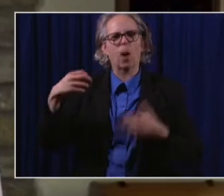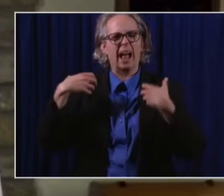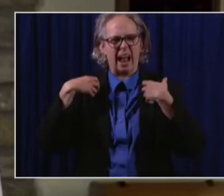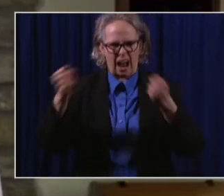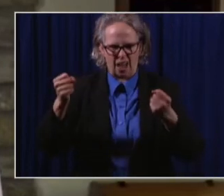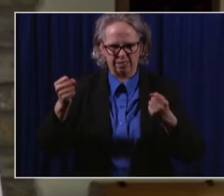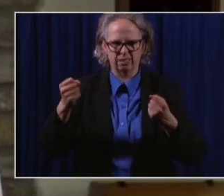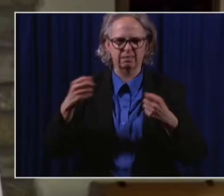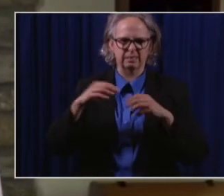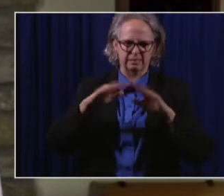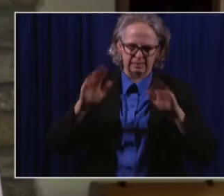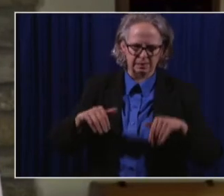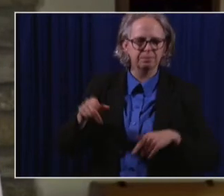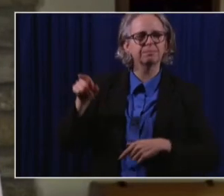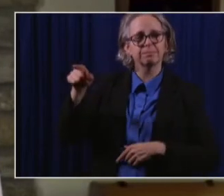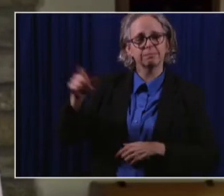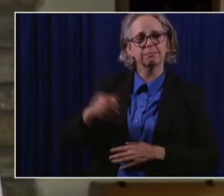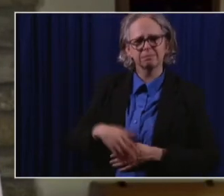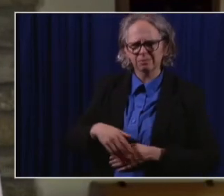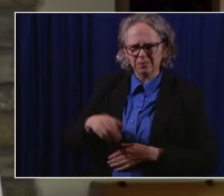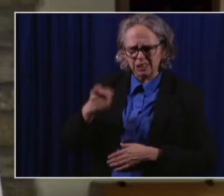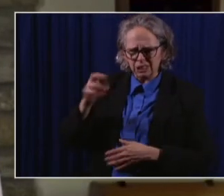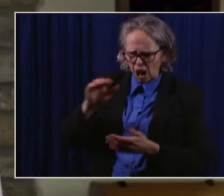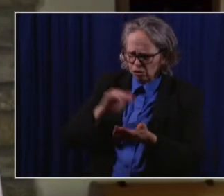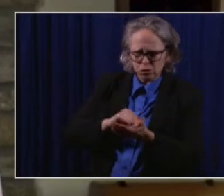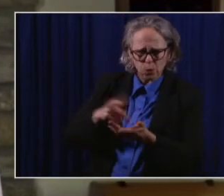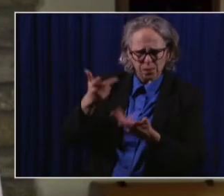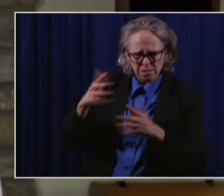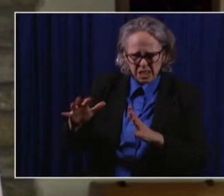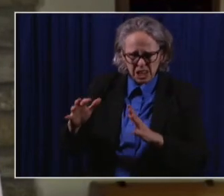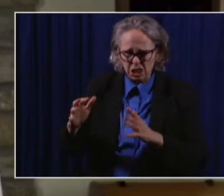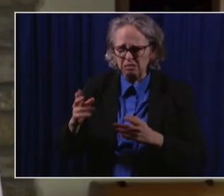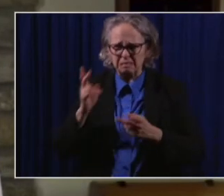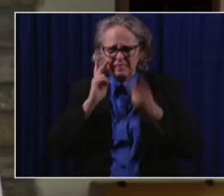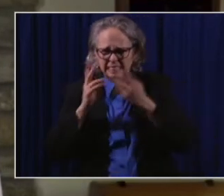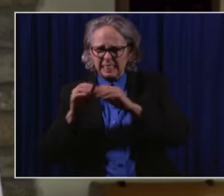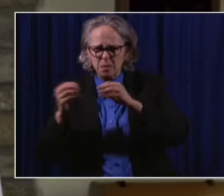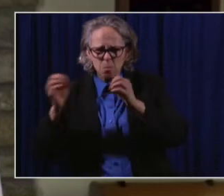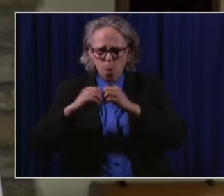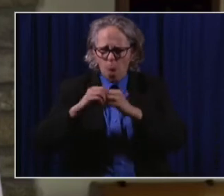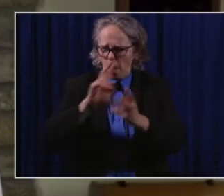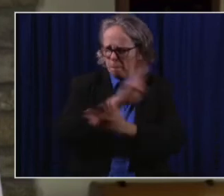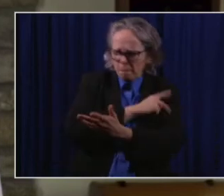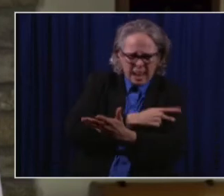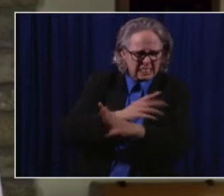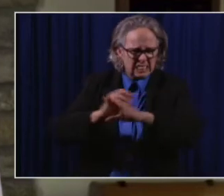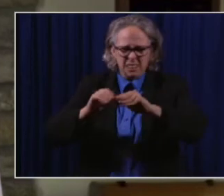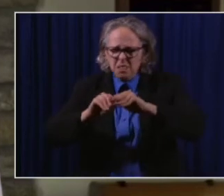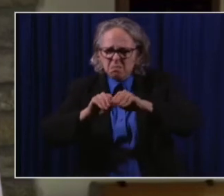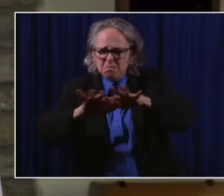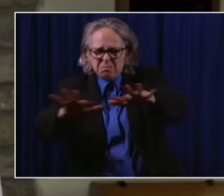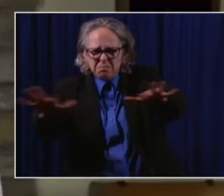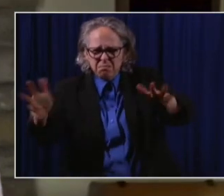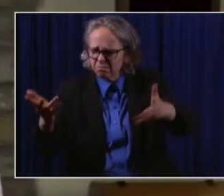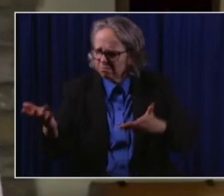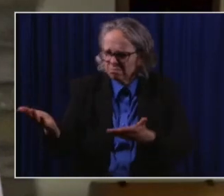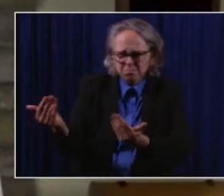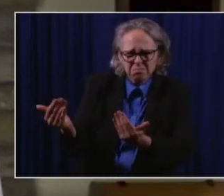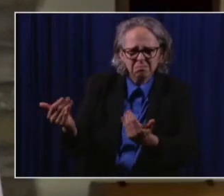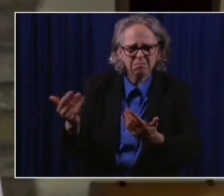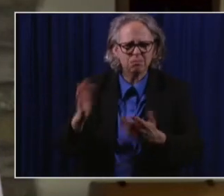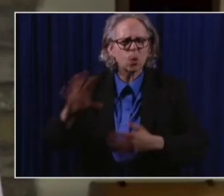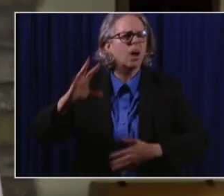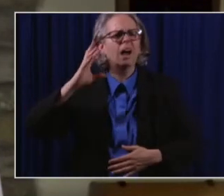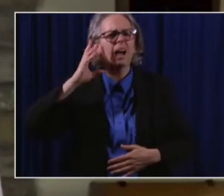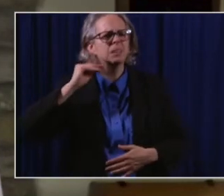Doctor, I know you're seeing a lot of patients, and maybe you could tell us a little bit about what you're seeing as far as your